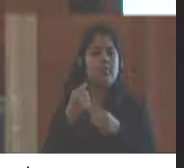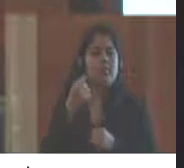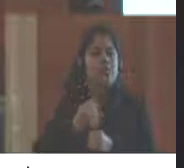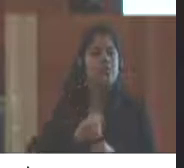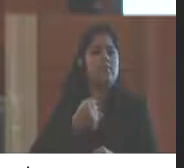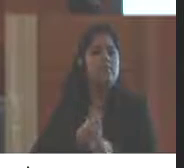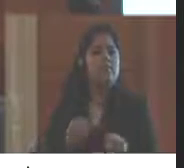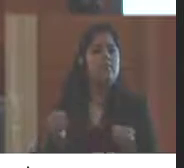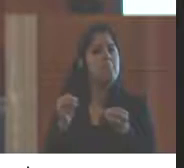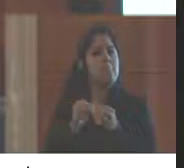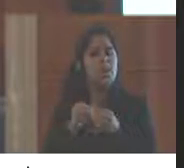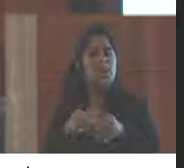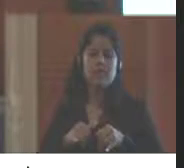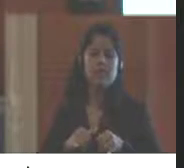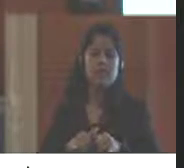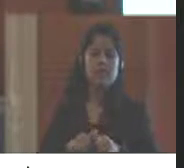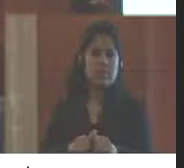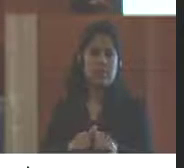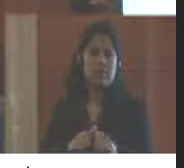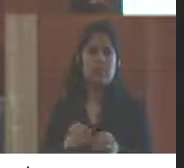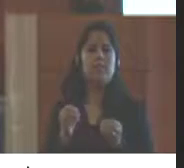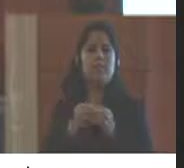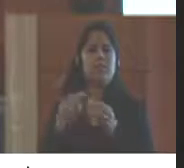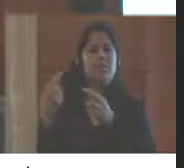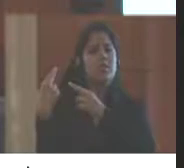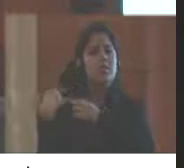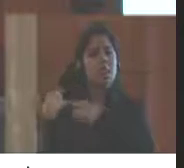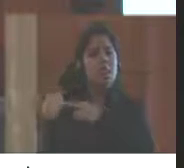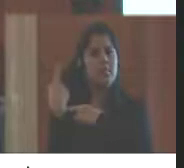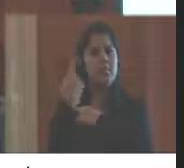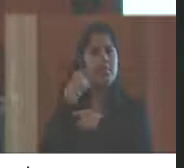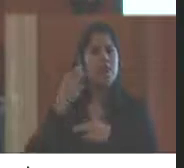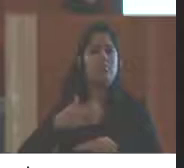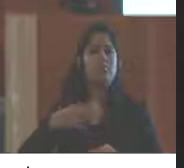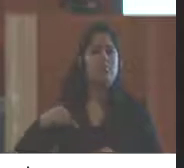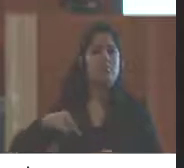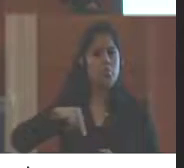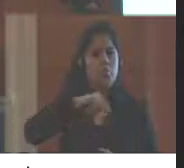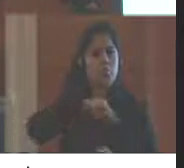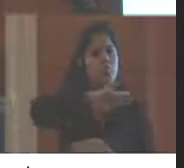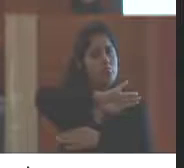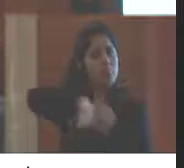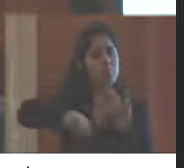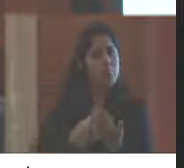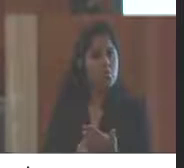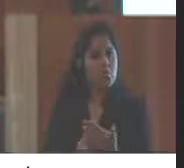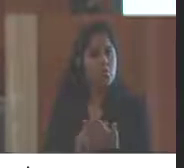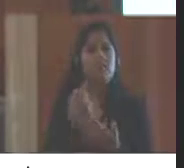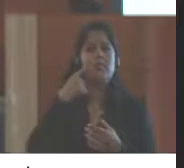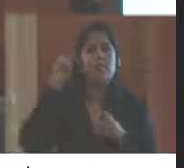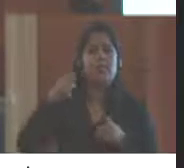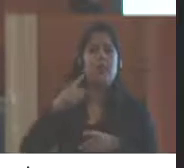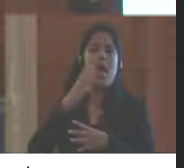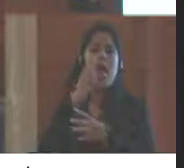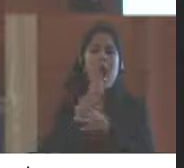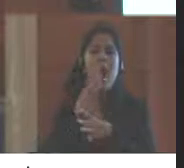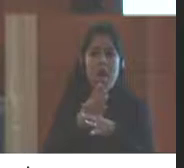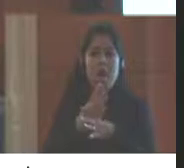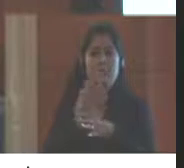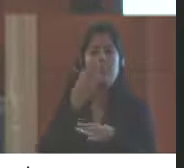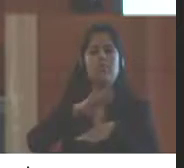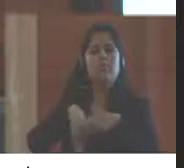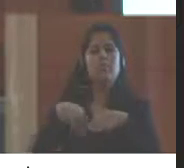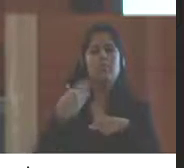still a lot more to be done, that we have the responsibility, all of us, to do